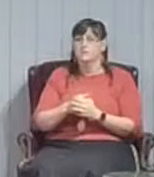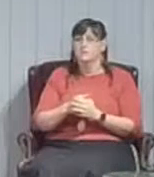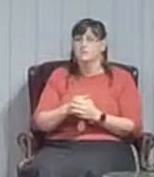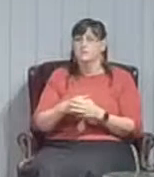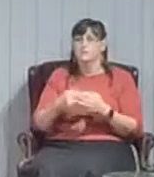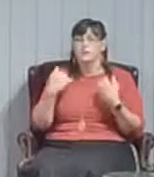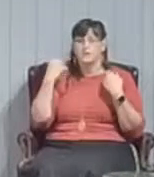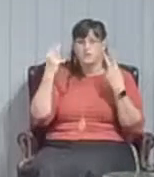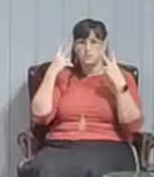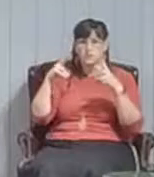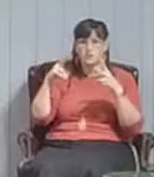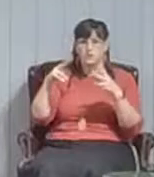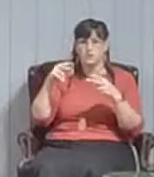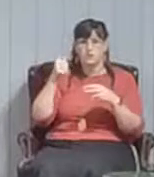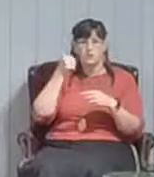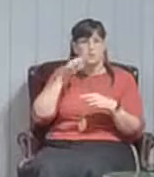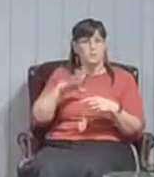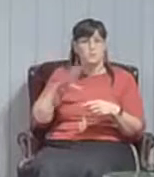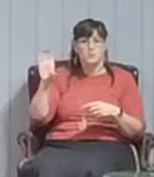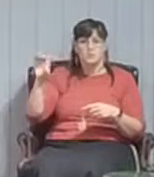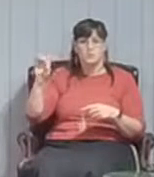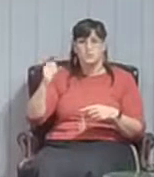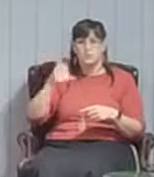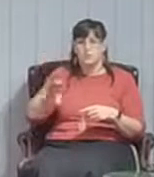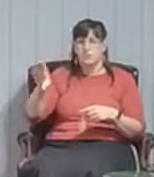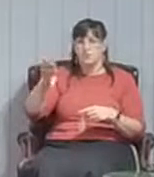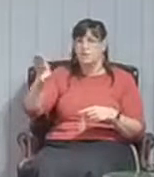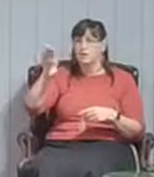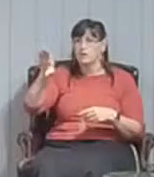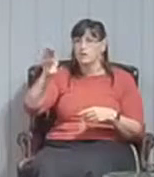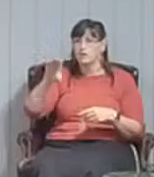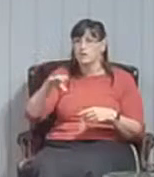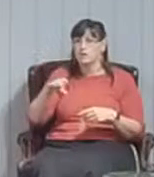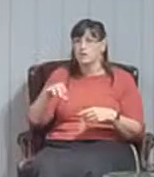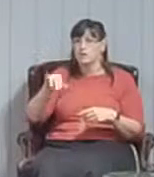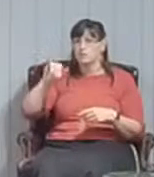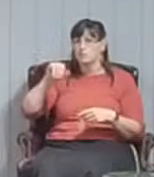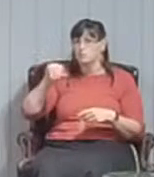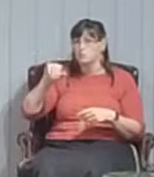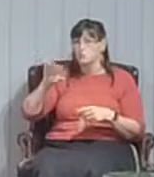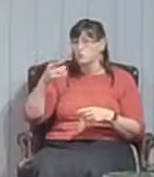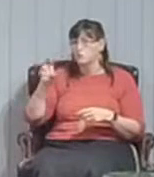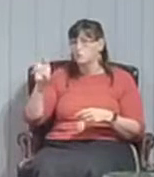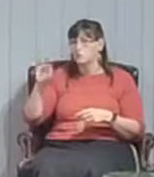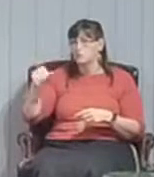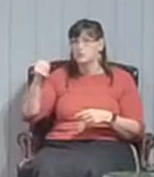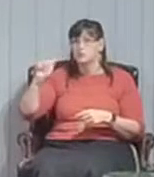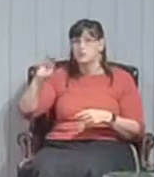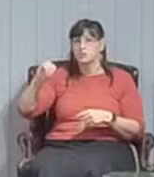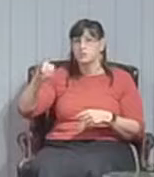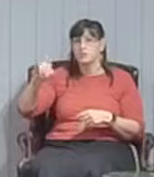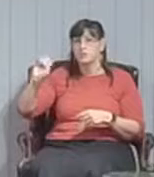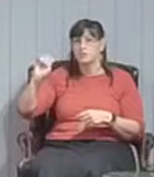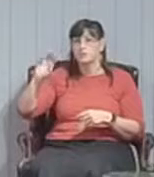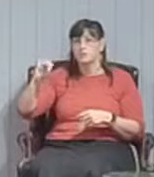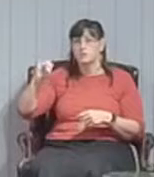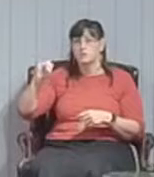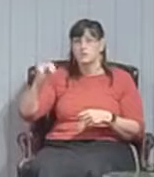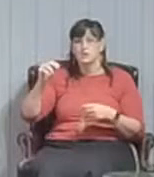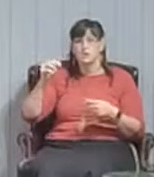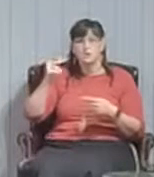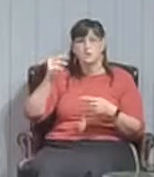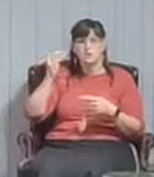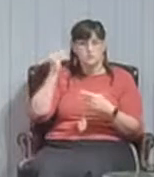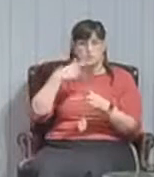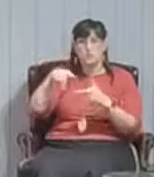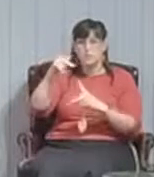You seen Miss Connie? She's perfect. Jameson, he's perfect. God looks at you, and you know what he says? He